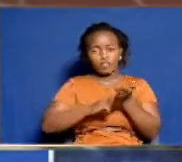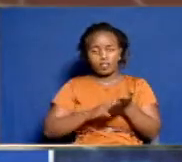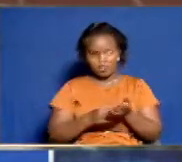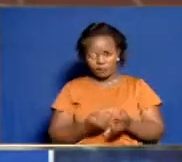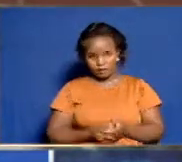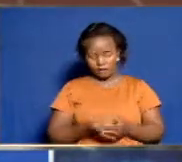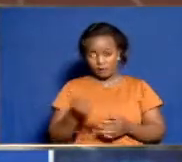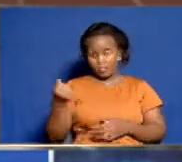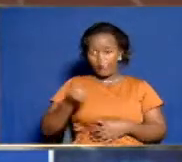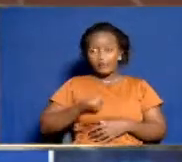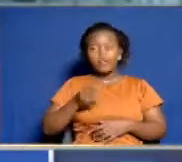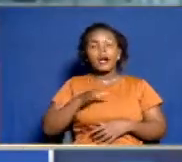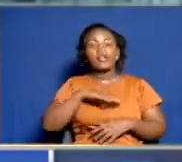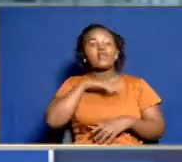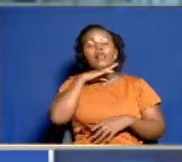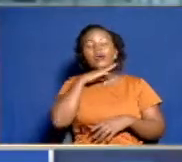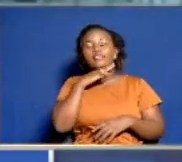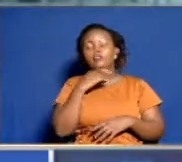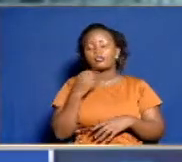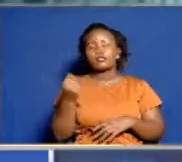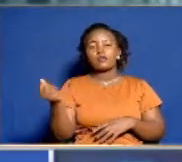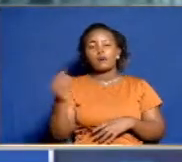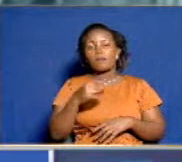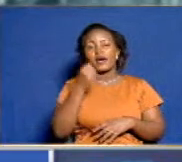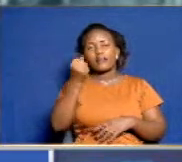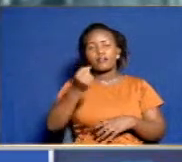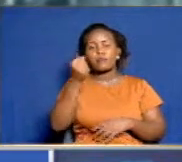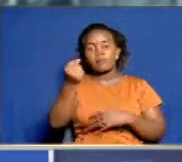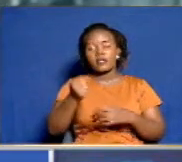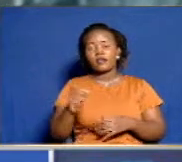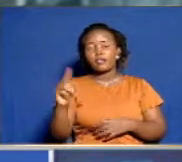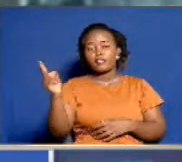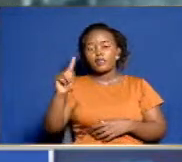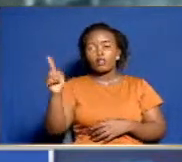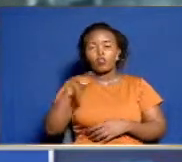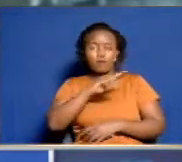died on May the 2nd last year at the Nairobi hospital